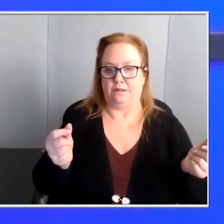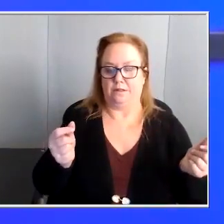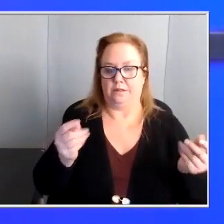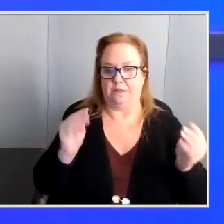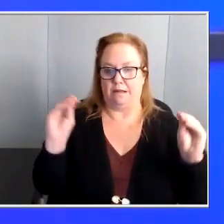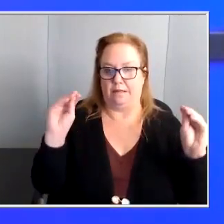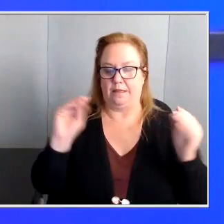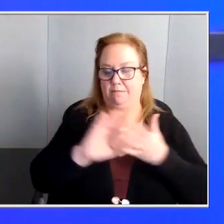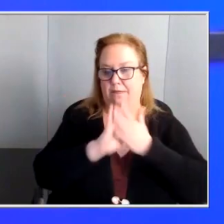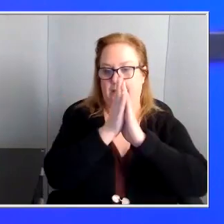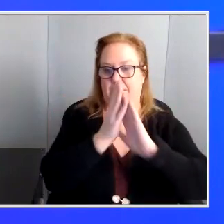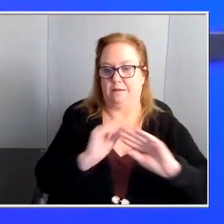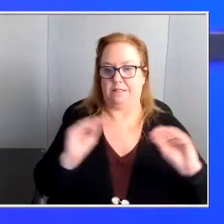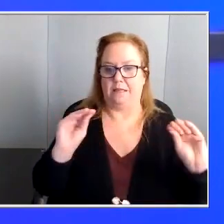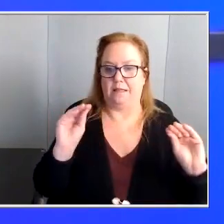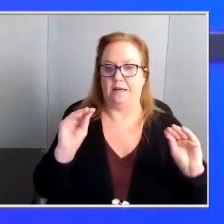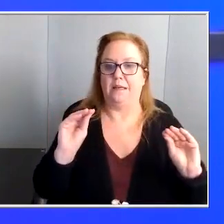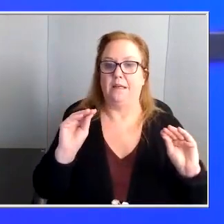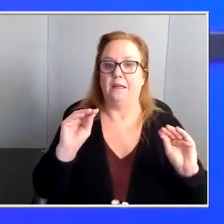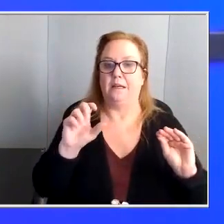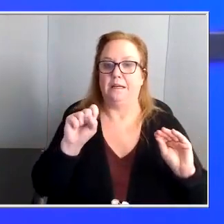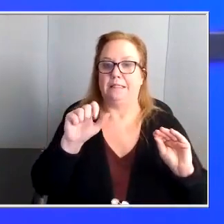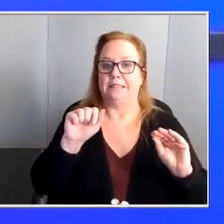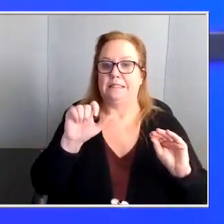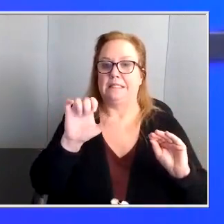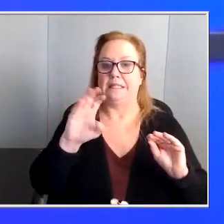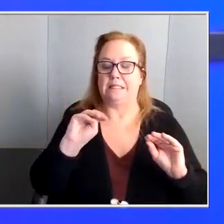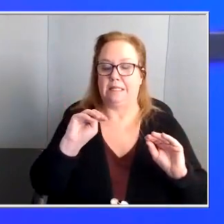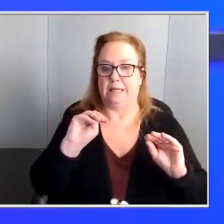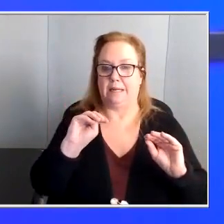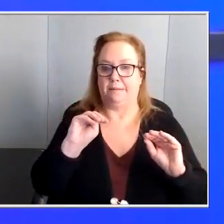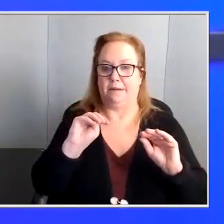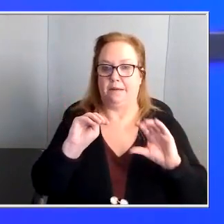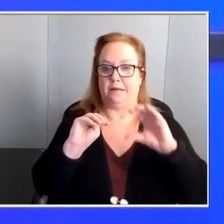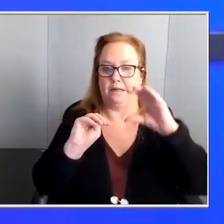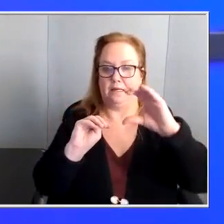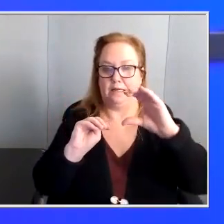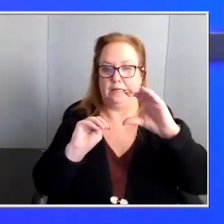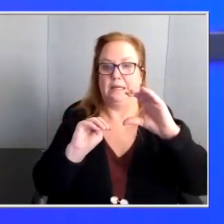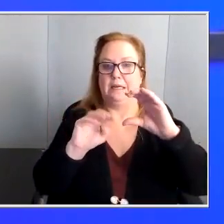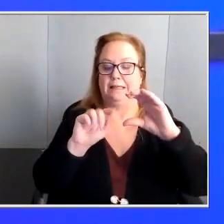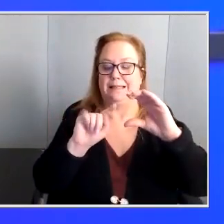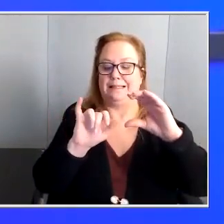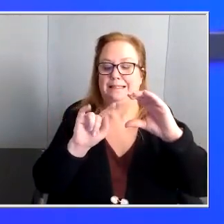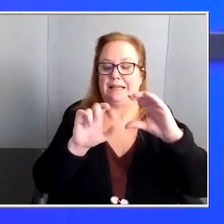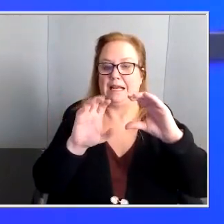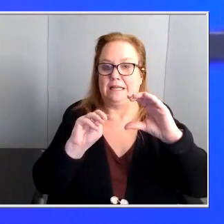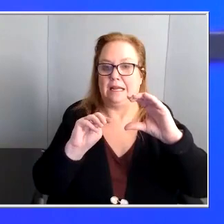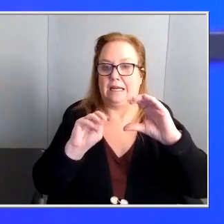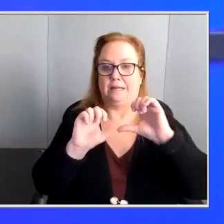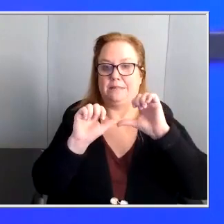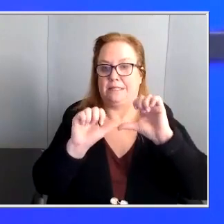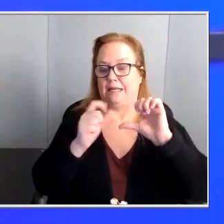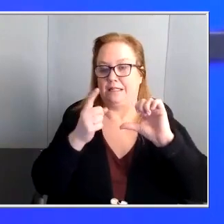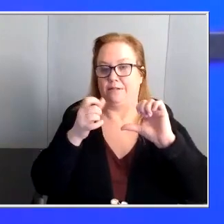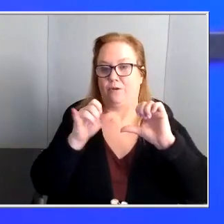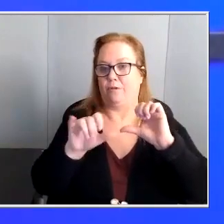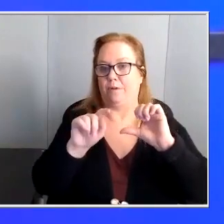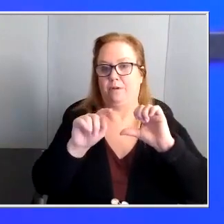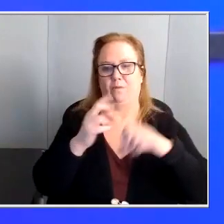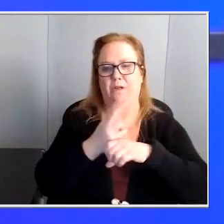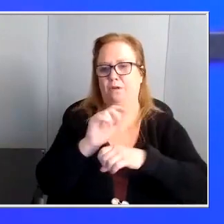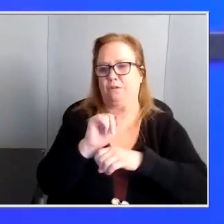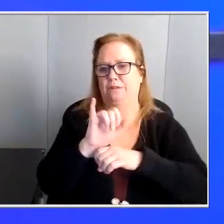essentially. The cesium is coated on a small titanium seed. The titanium stays forever, but we use titanium for lots